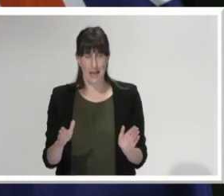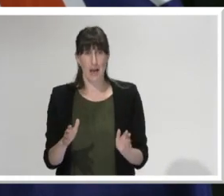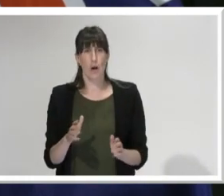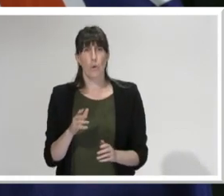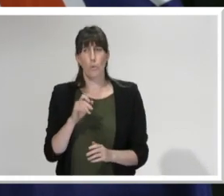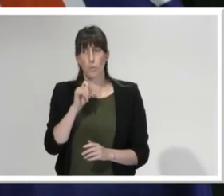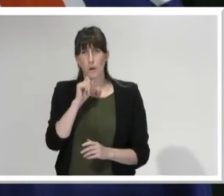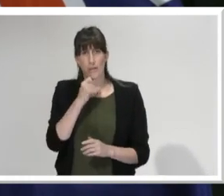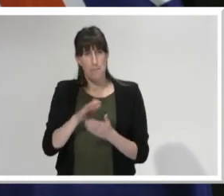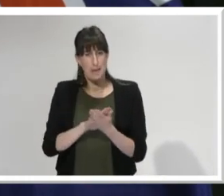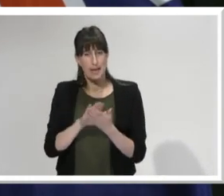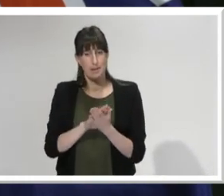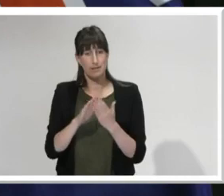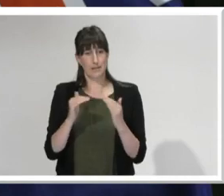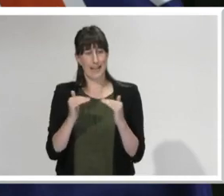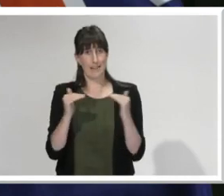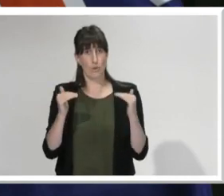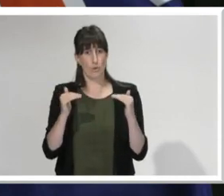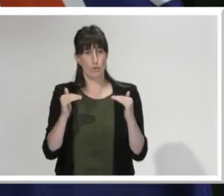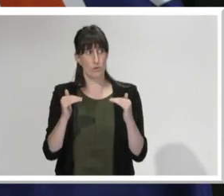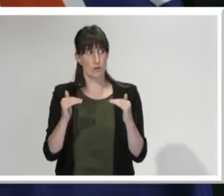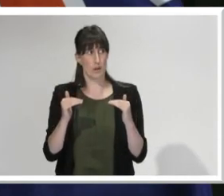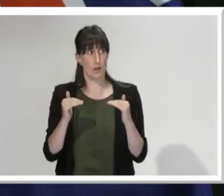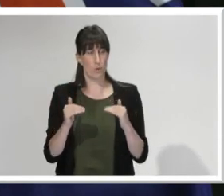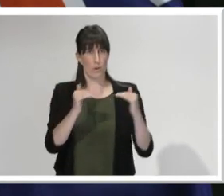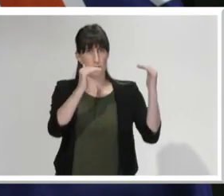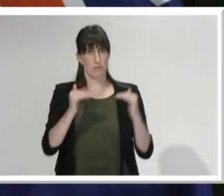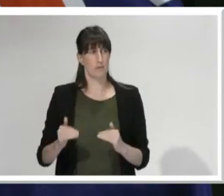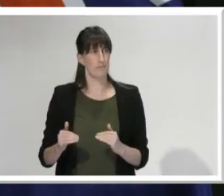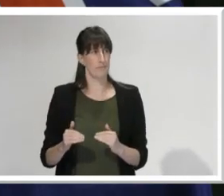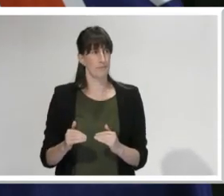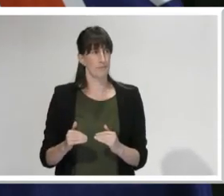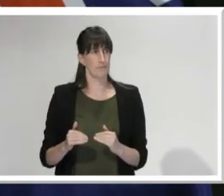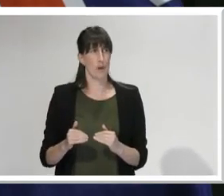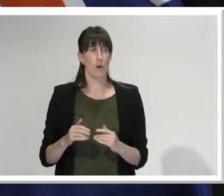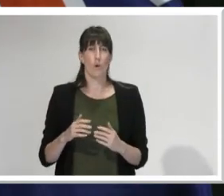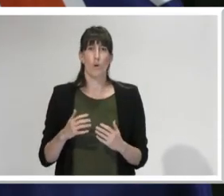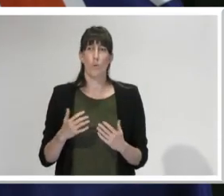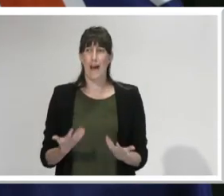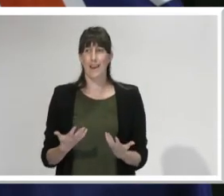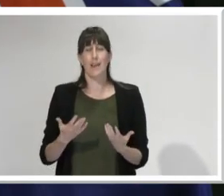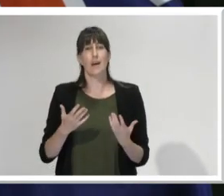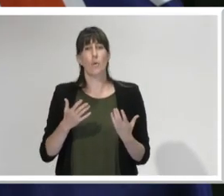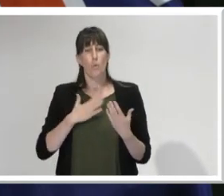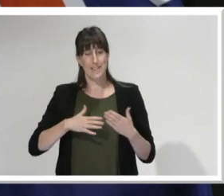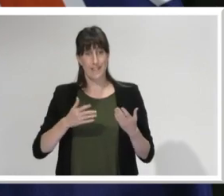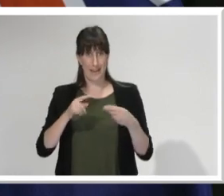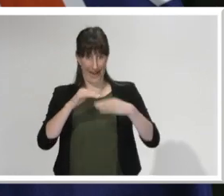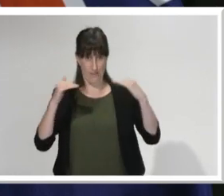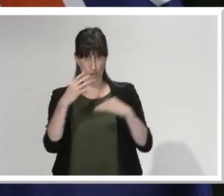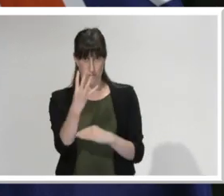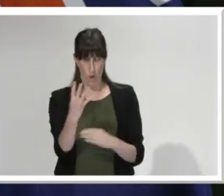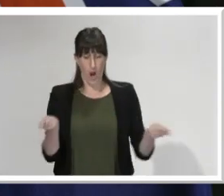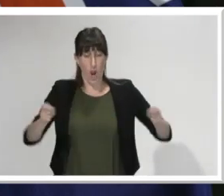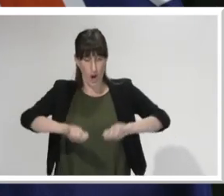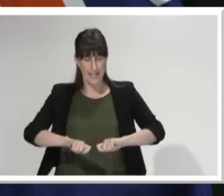see, though, is them starting up and then shutting down again. So I think everyone would agree we want to get the lockdown right. We want to make the decision out